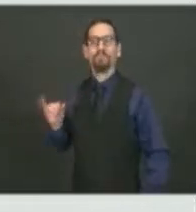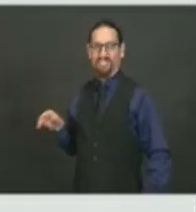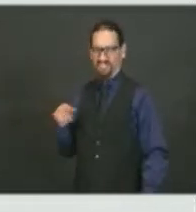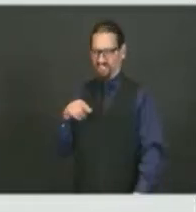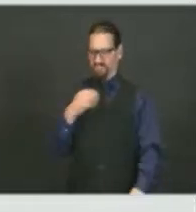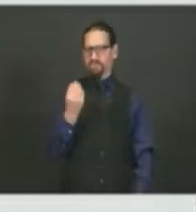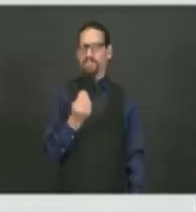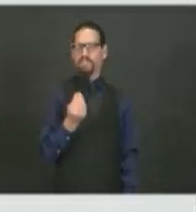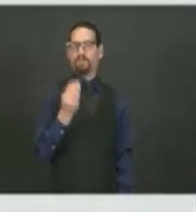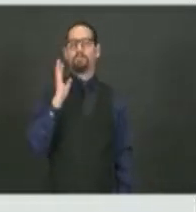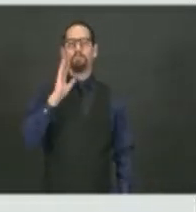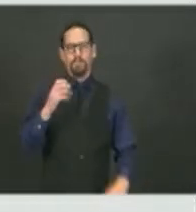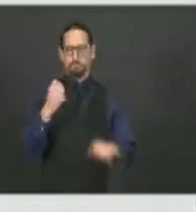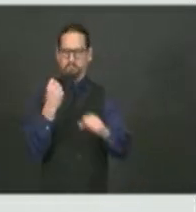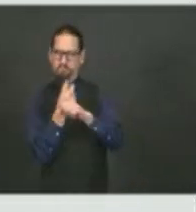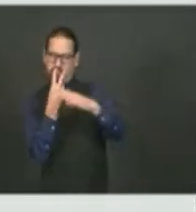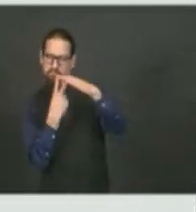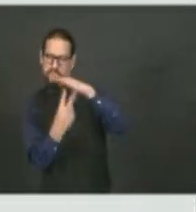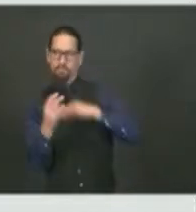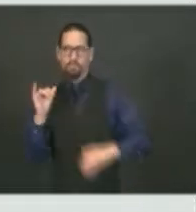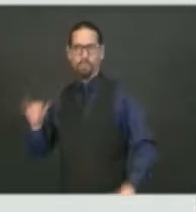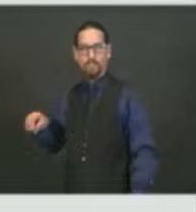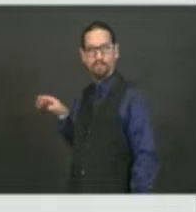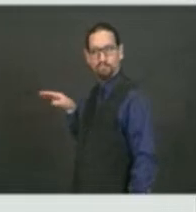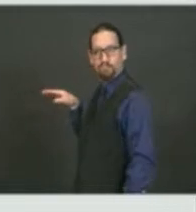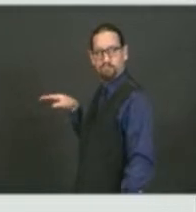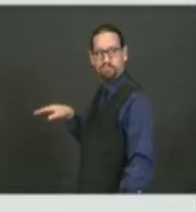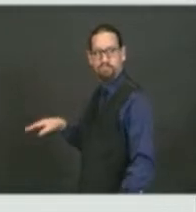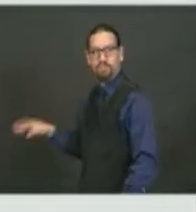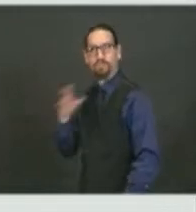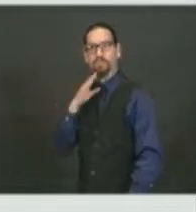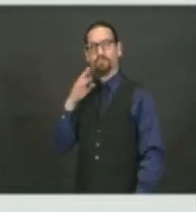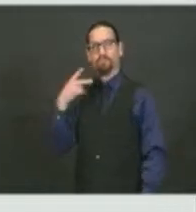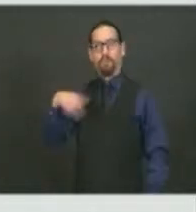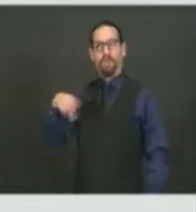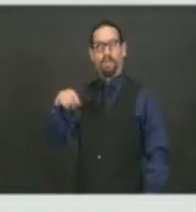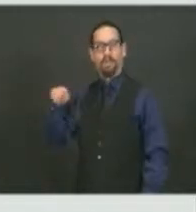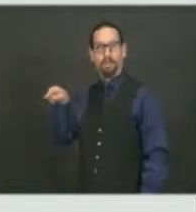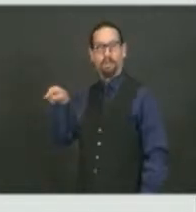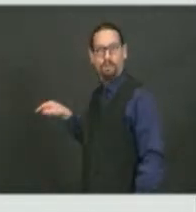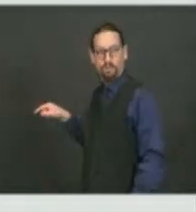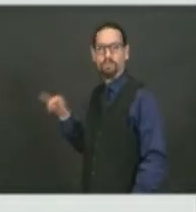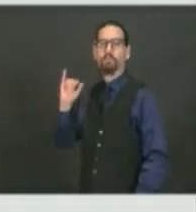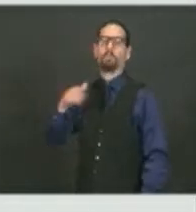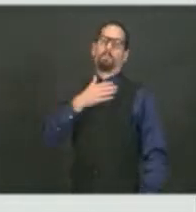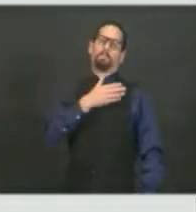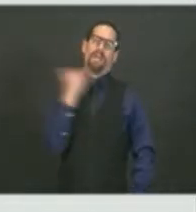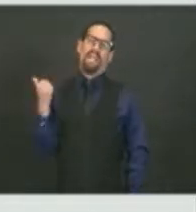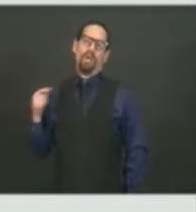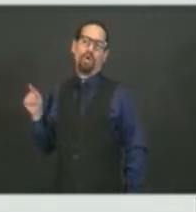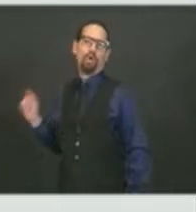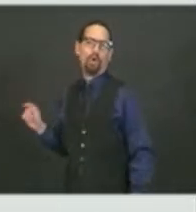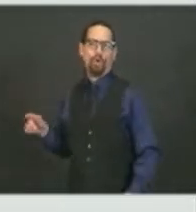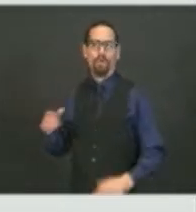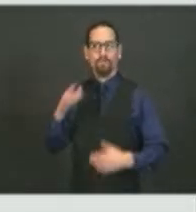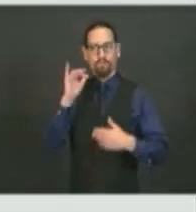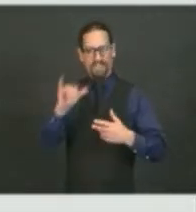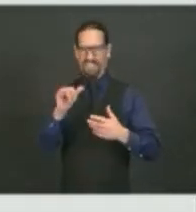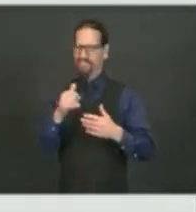And clearly, as you can see, the purple line is the best outcome. It allows us to turn the